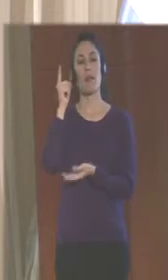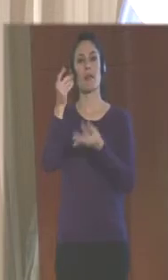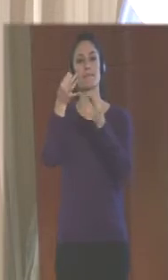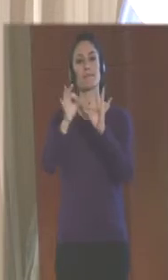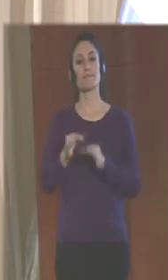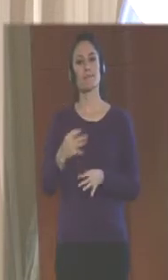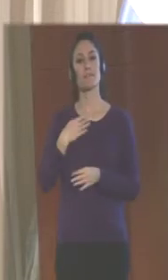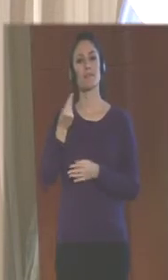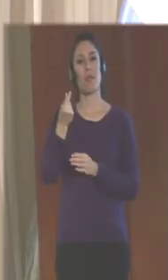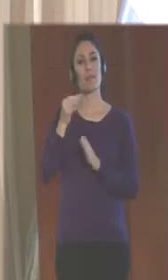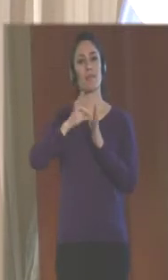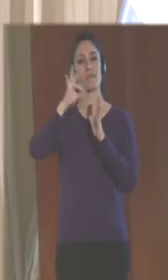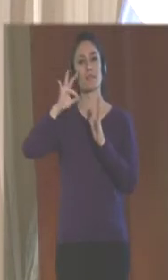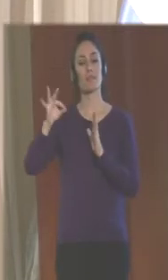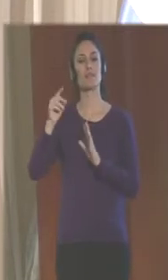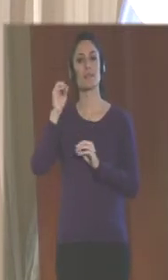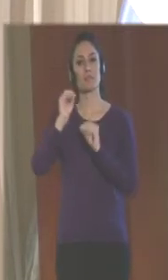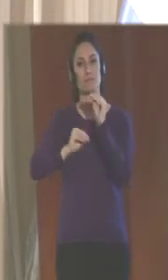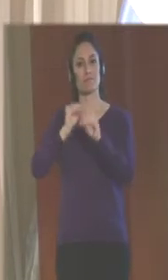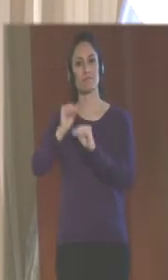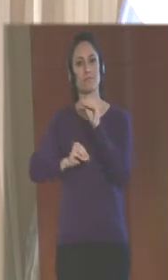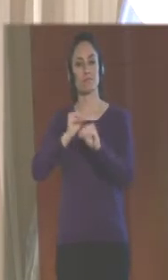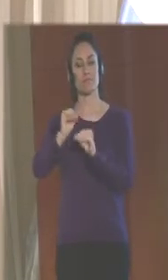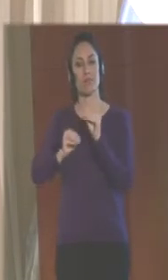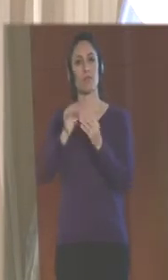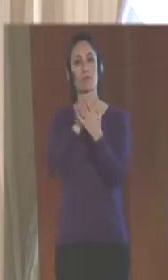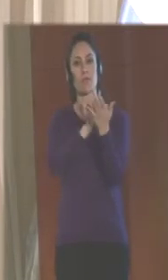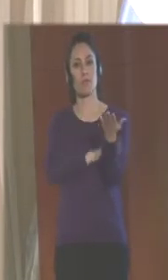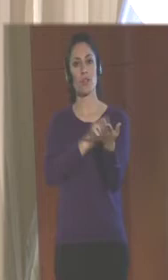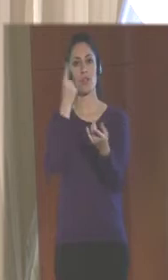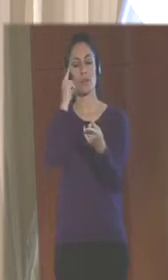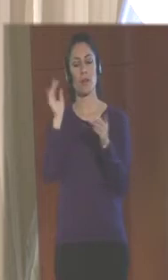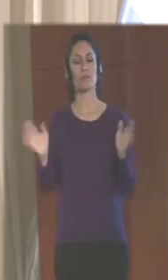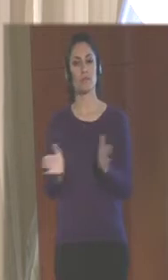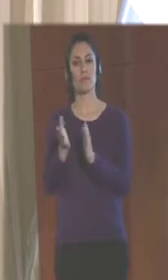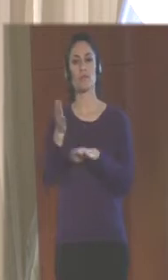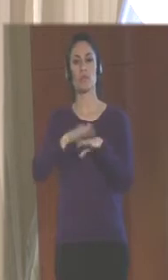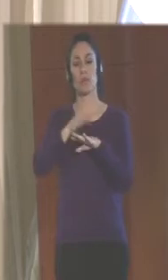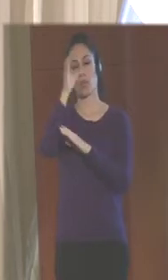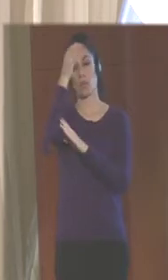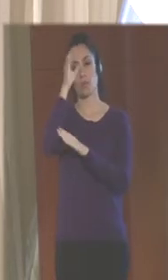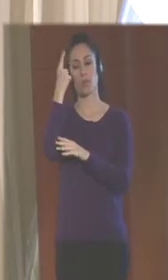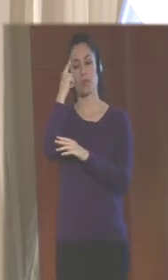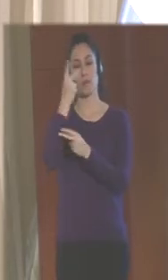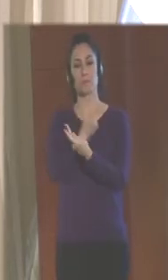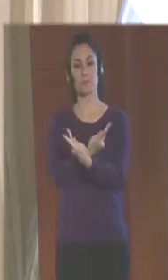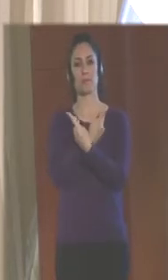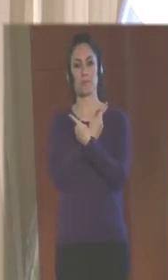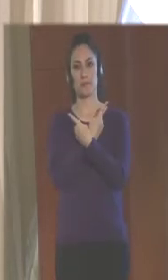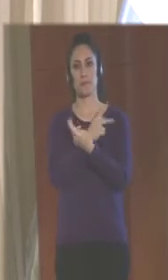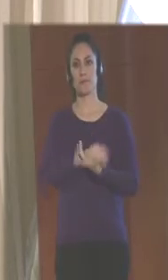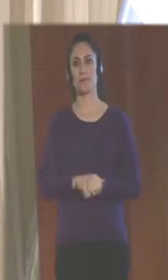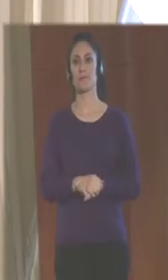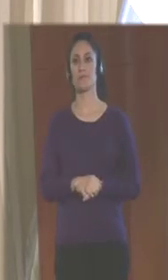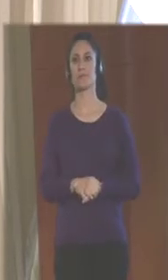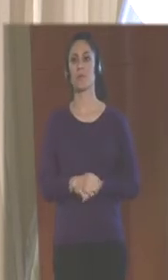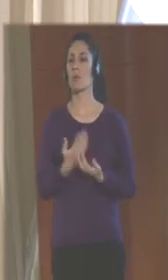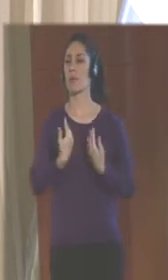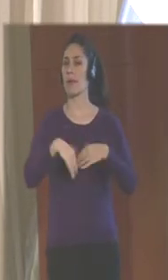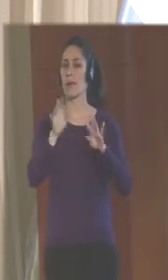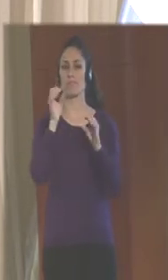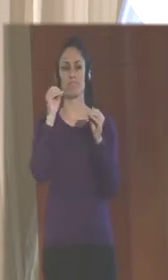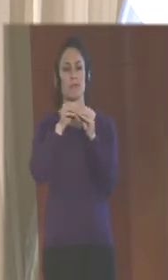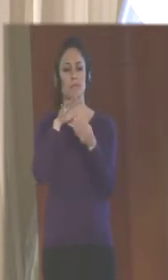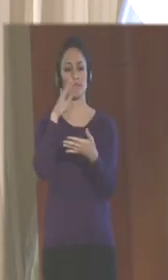population. So that is why we finance or we fund projects that have to do with this promotion of